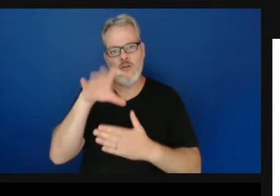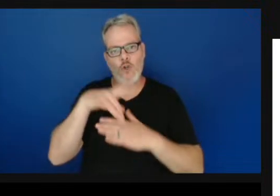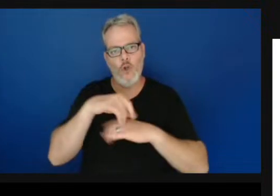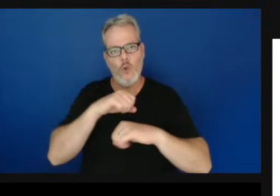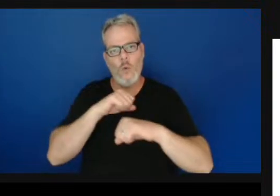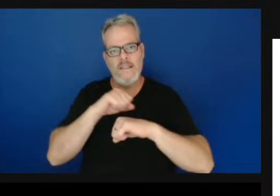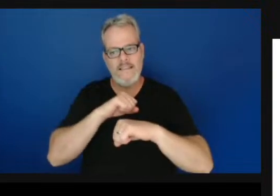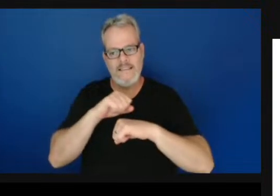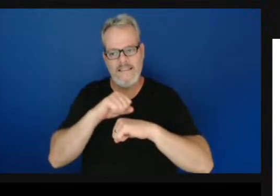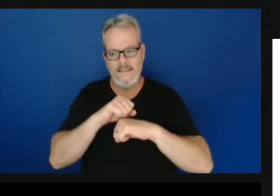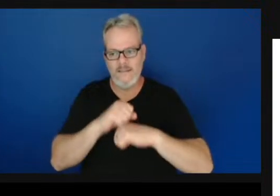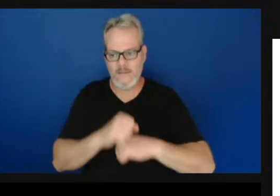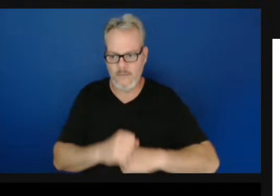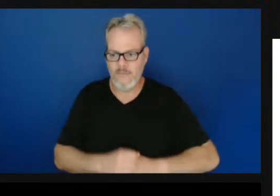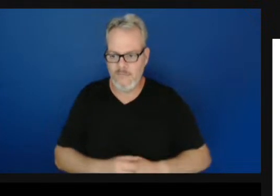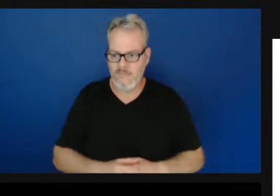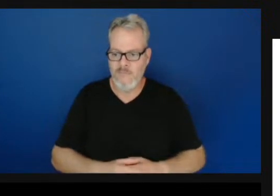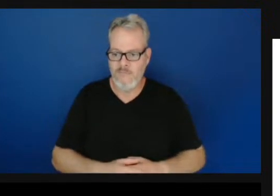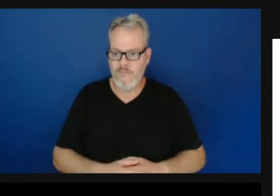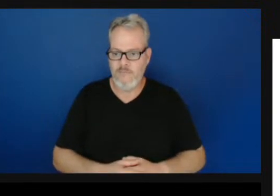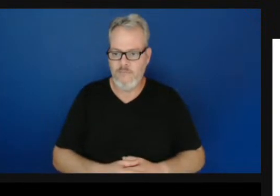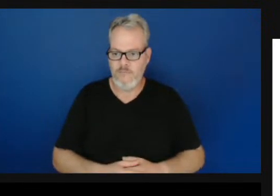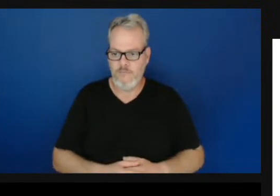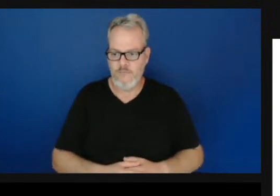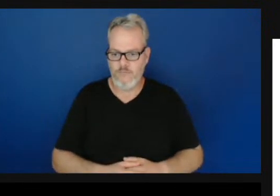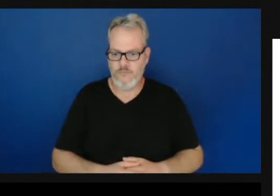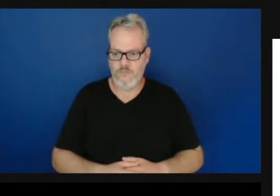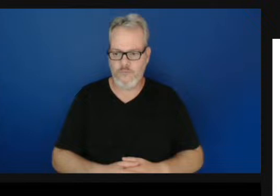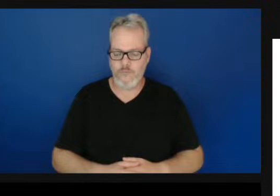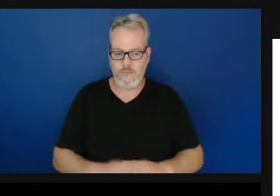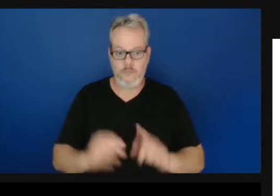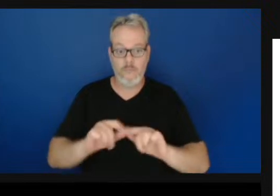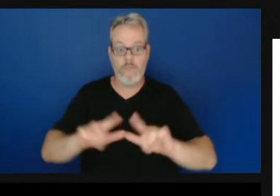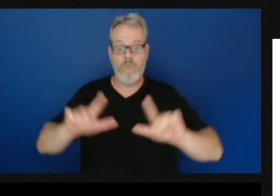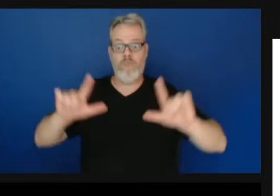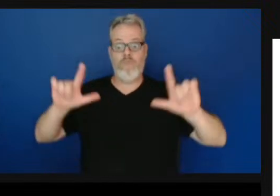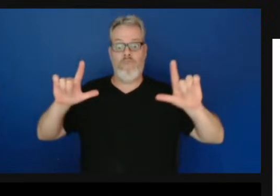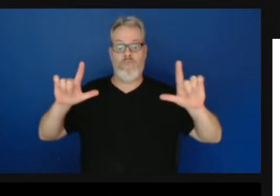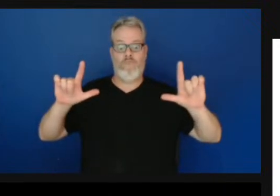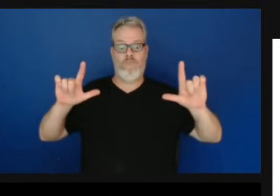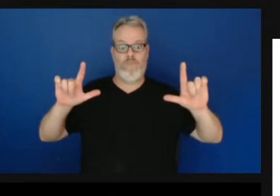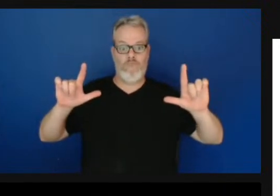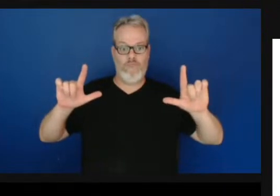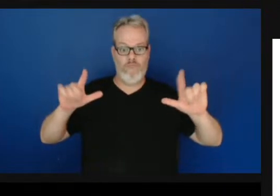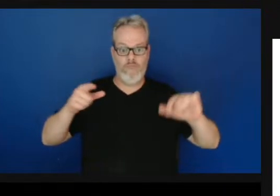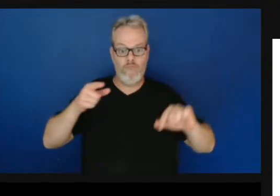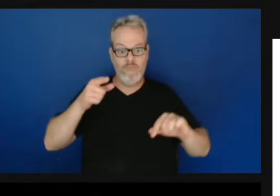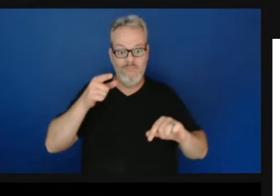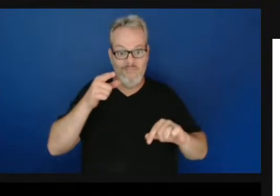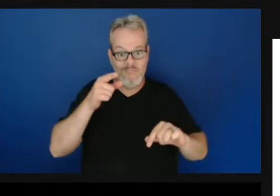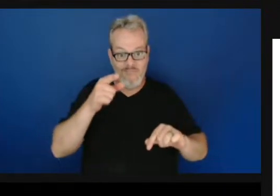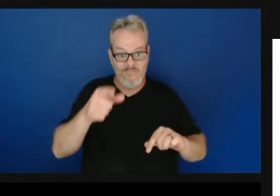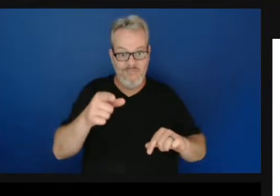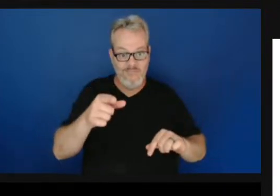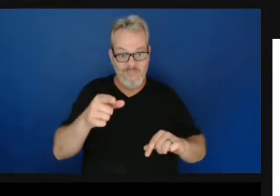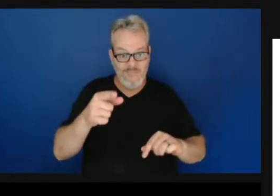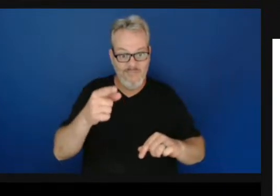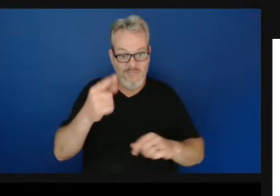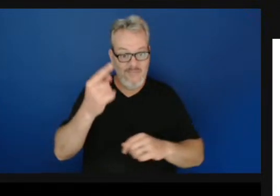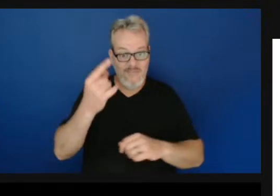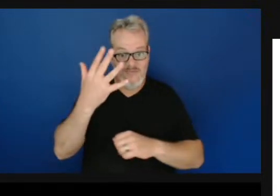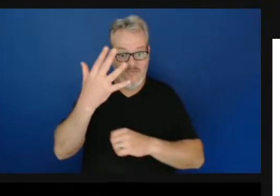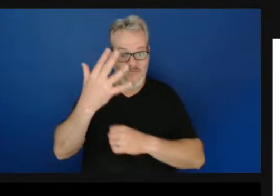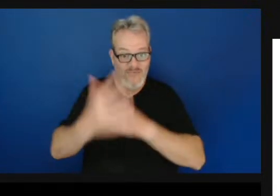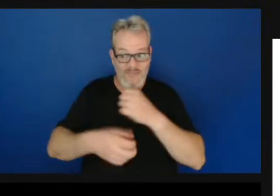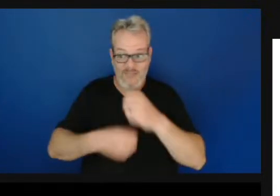is also following that pattern. But if we zoom it out all the way to earthquakes per month, then we're still barely now